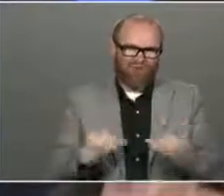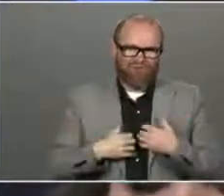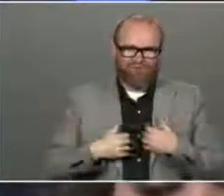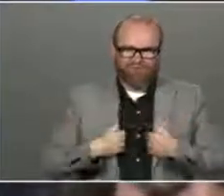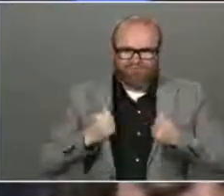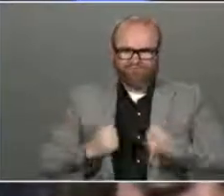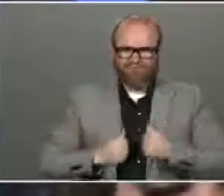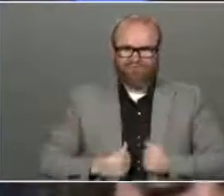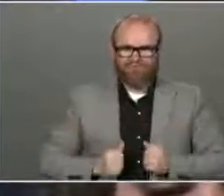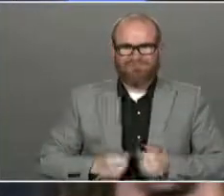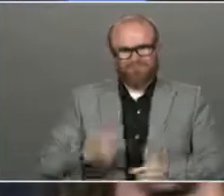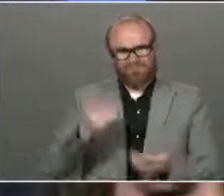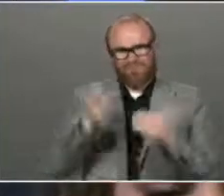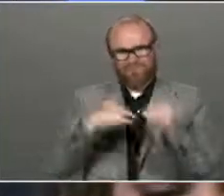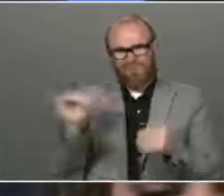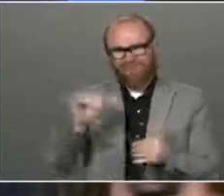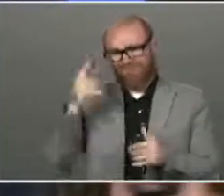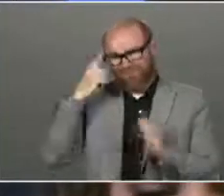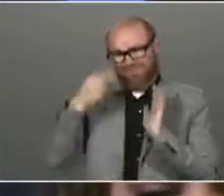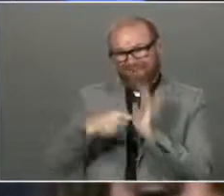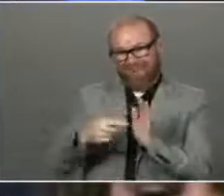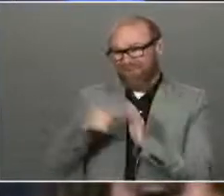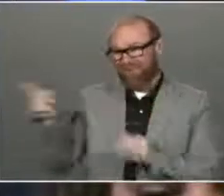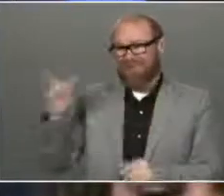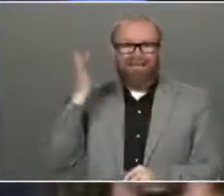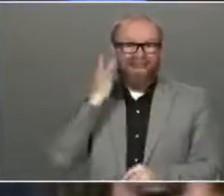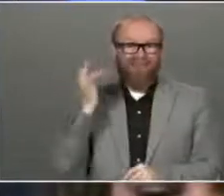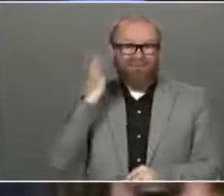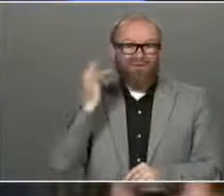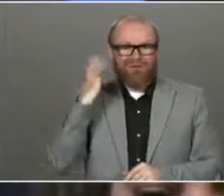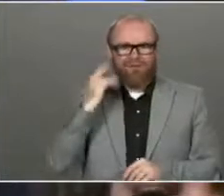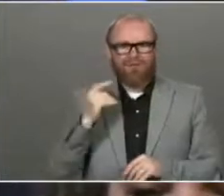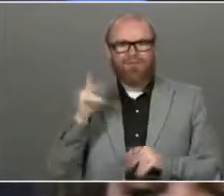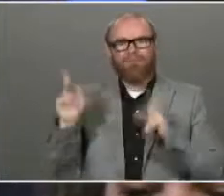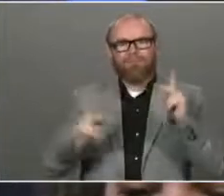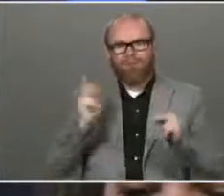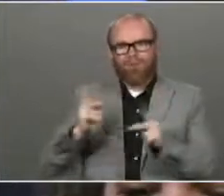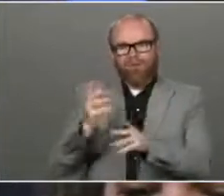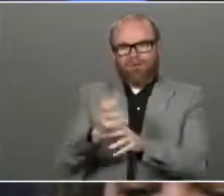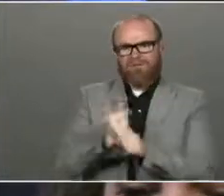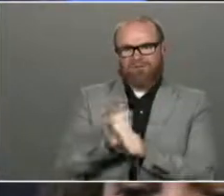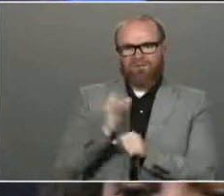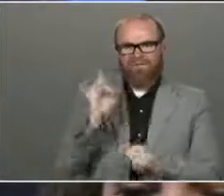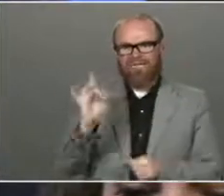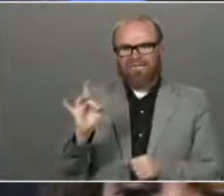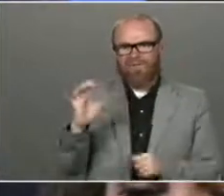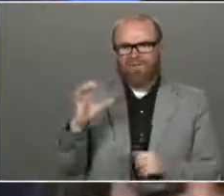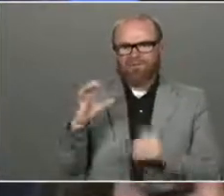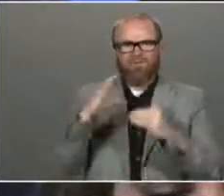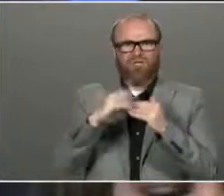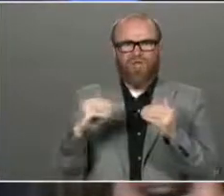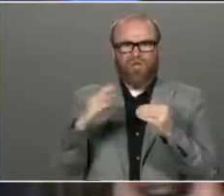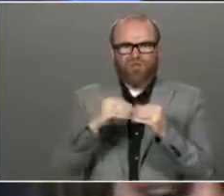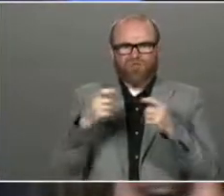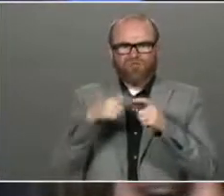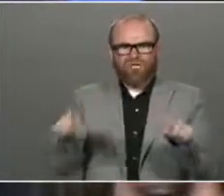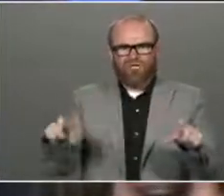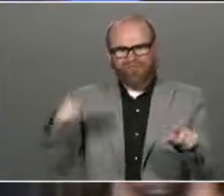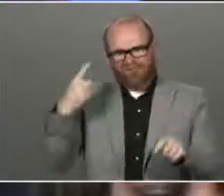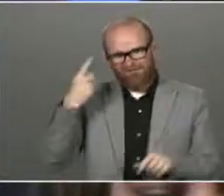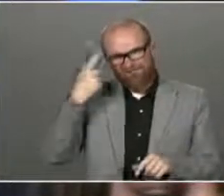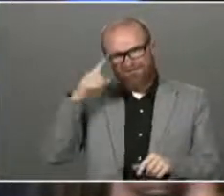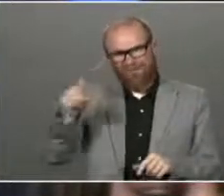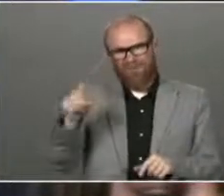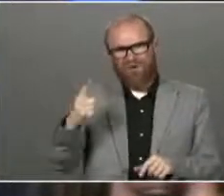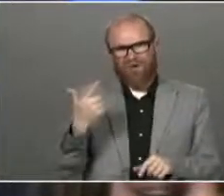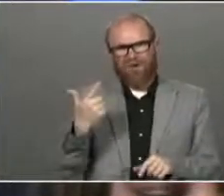la California, where $800 checks went out in some cases for, as reportedly, went out for